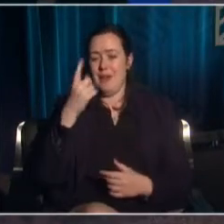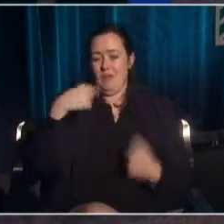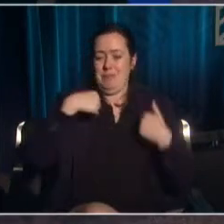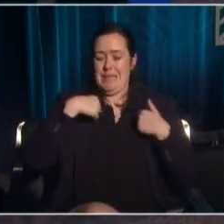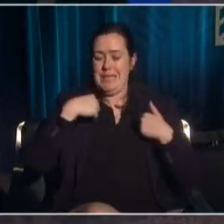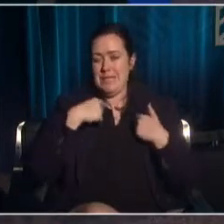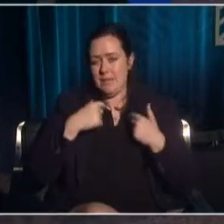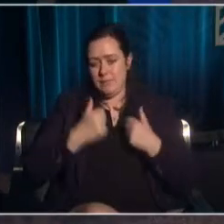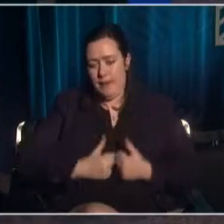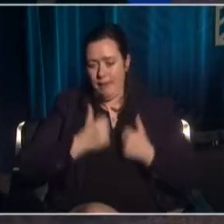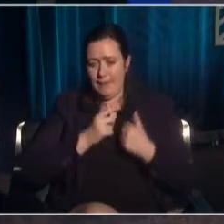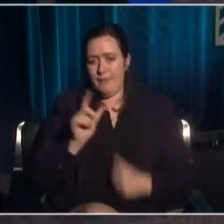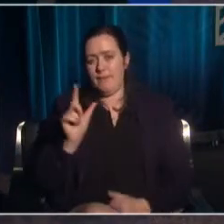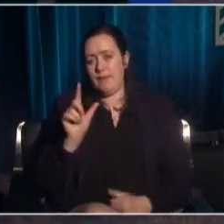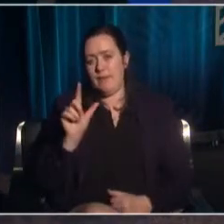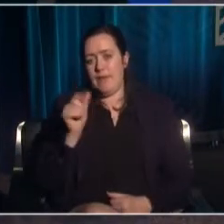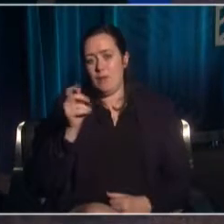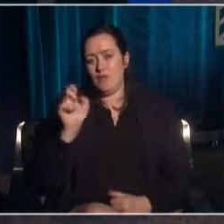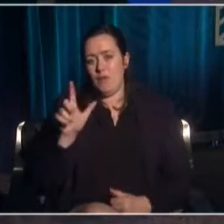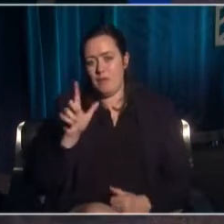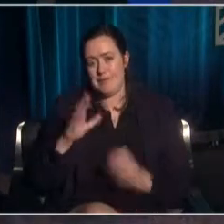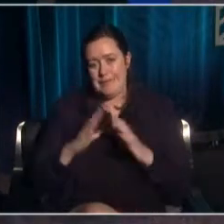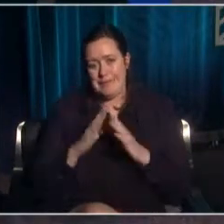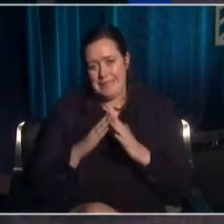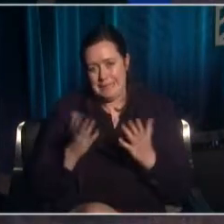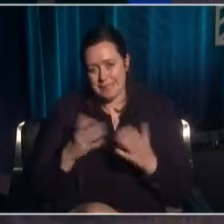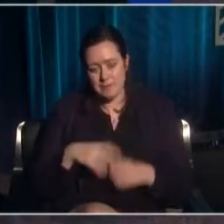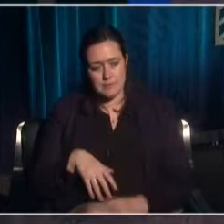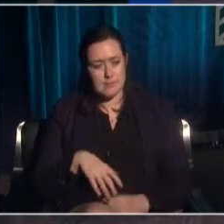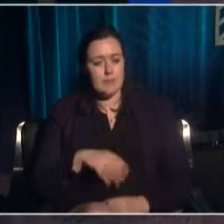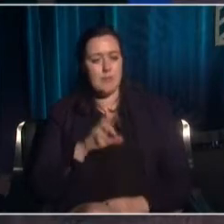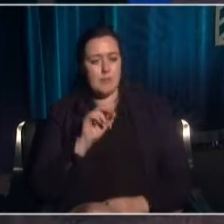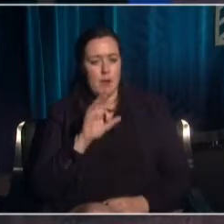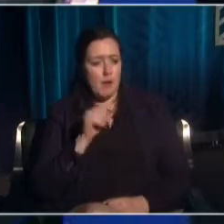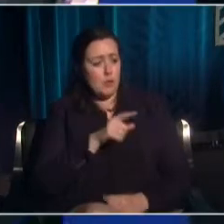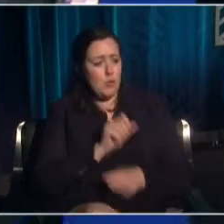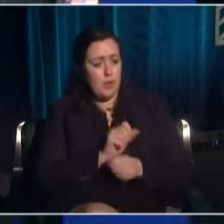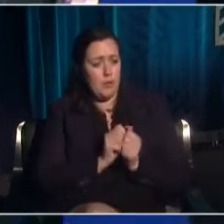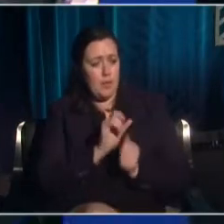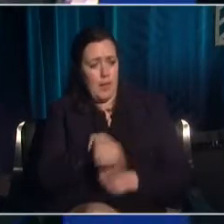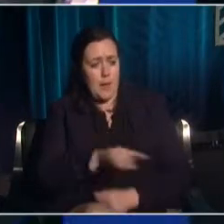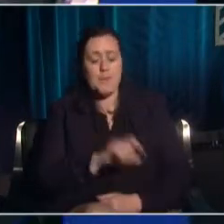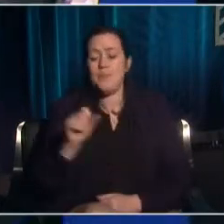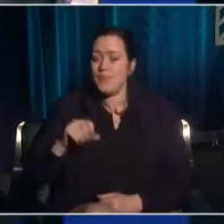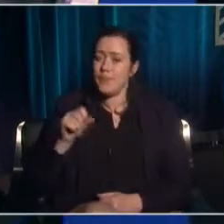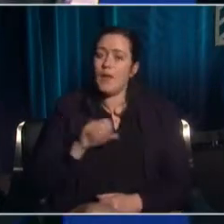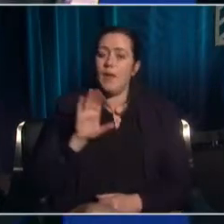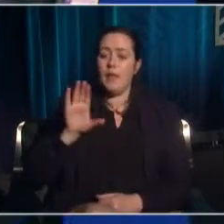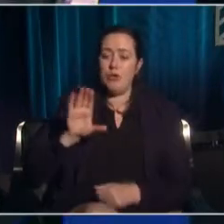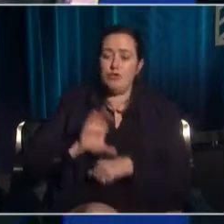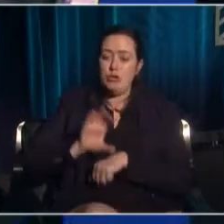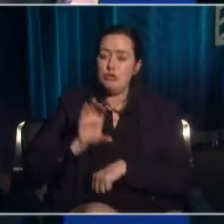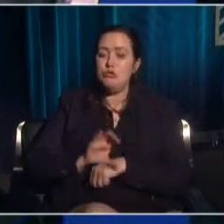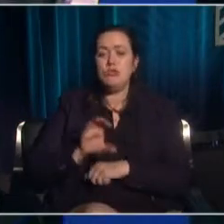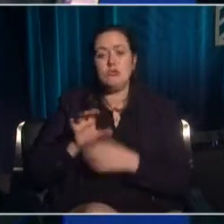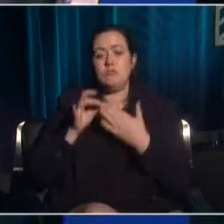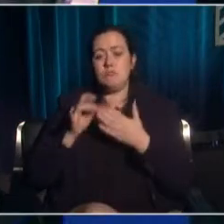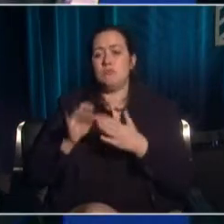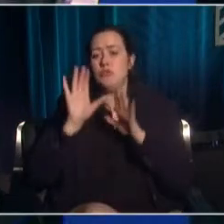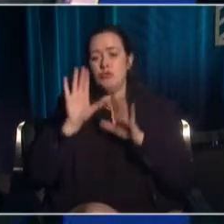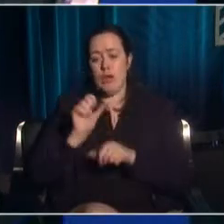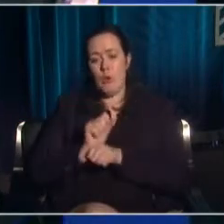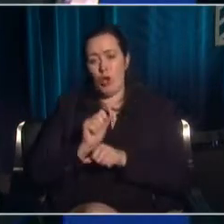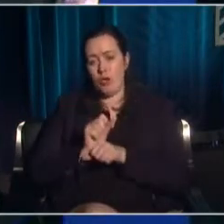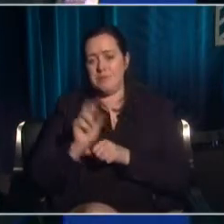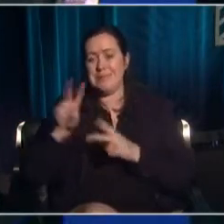a liberal city, to say how to do it. It's to say... And you're working with them. Yeah. There are churches leading fantastic work doing this right now.